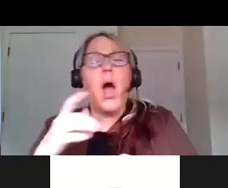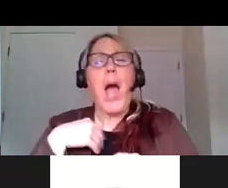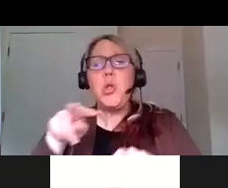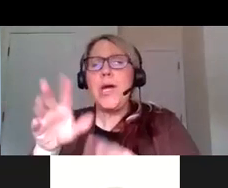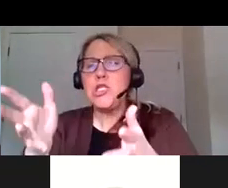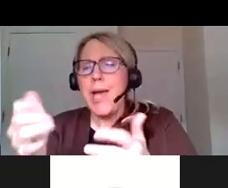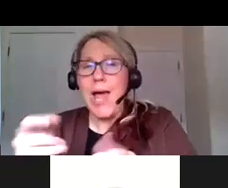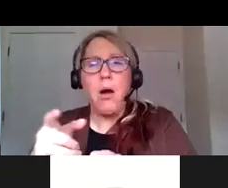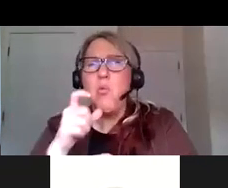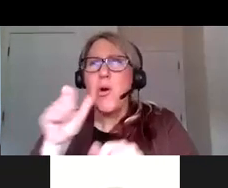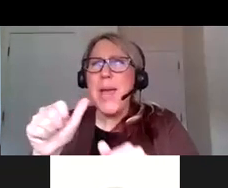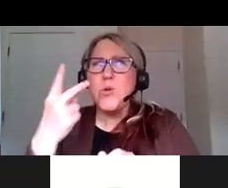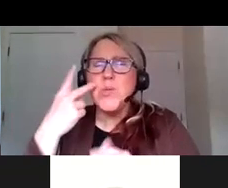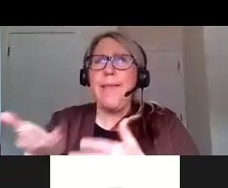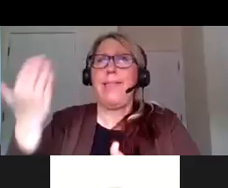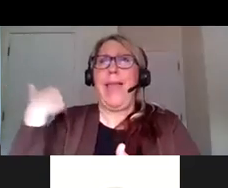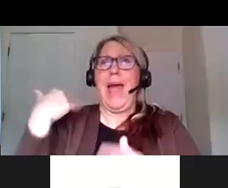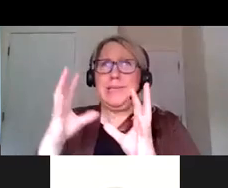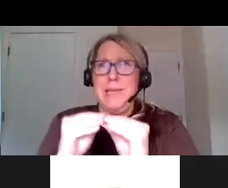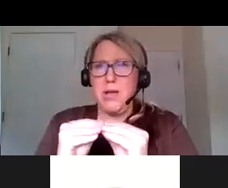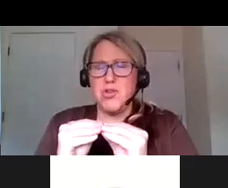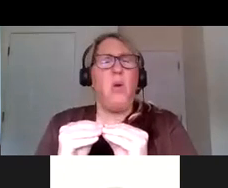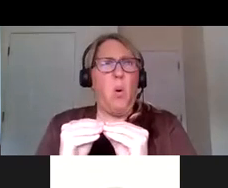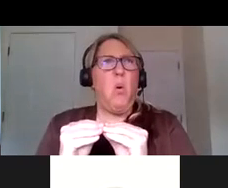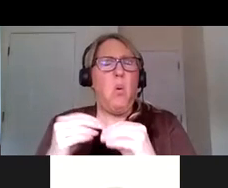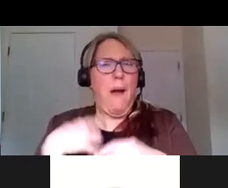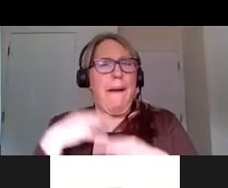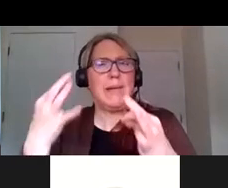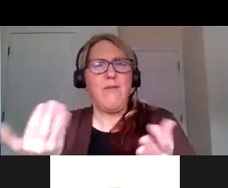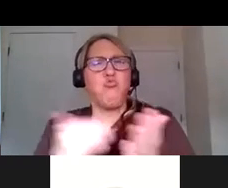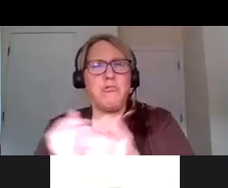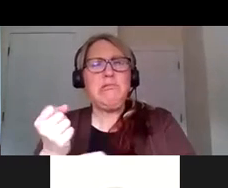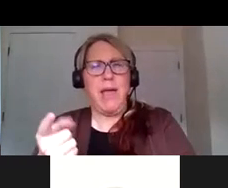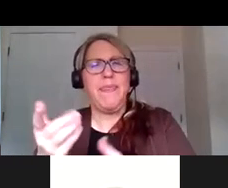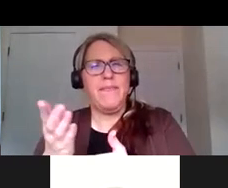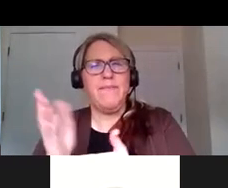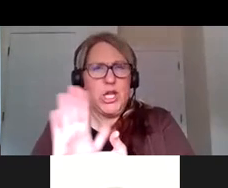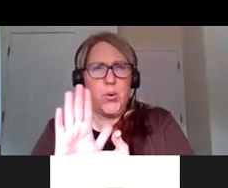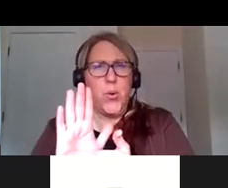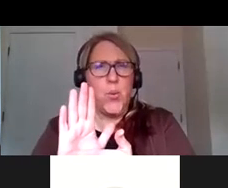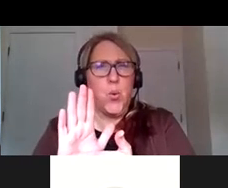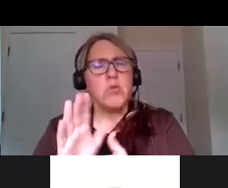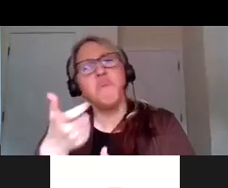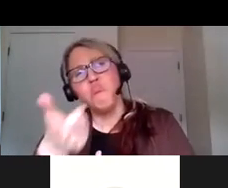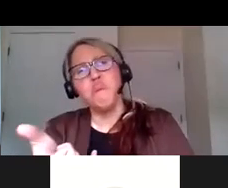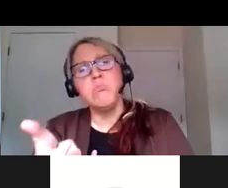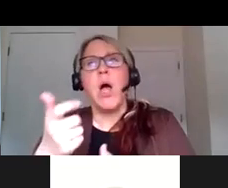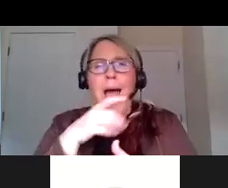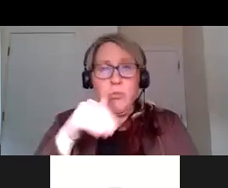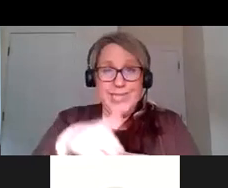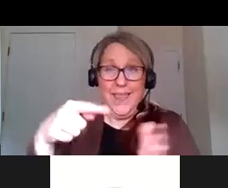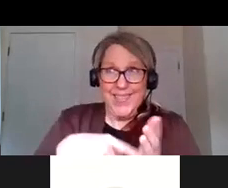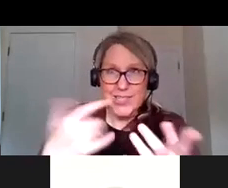to see the last session, I will resend the videos. And again, I'll send this one. And